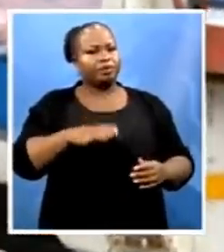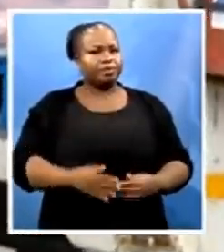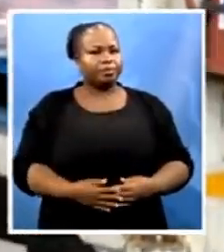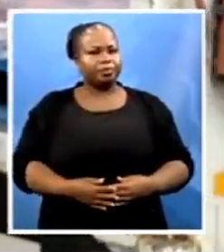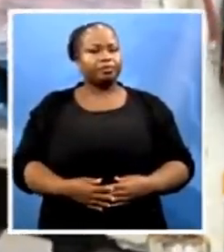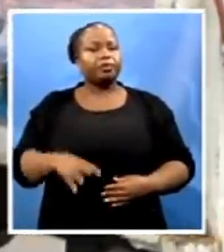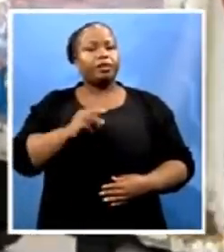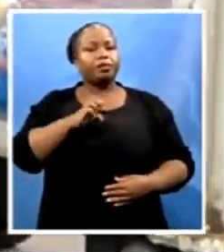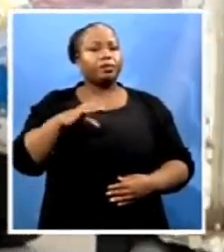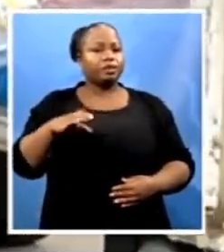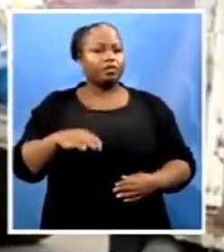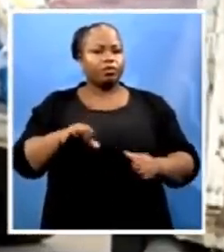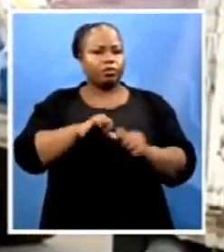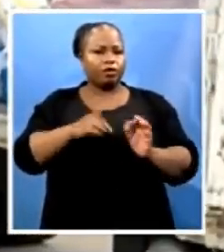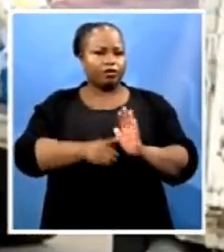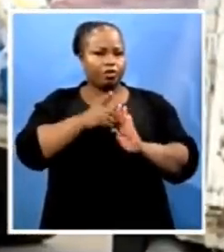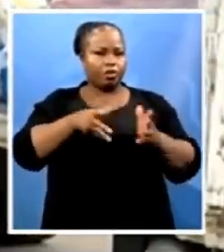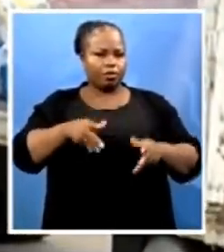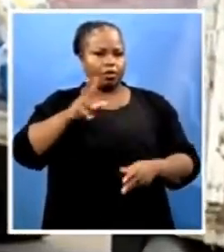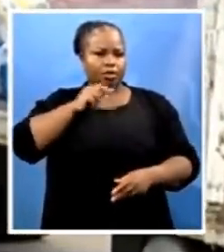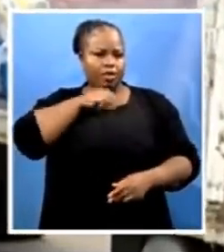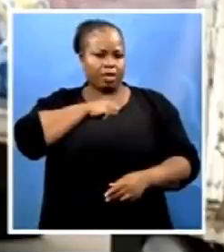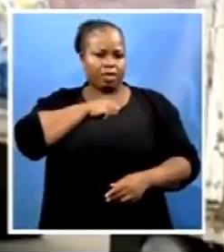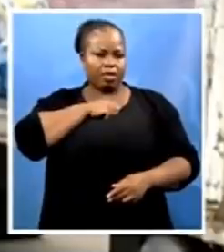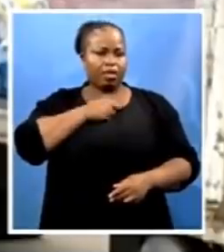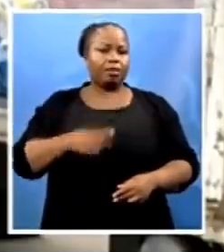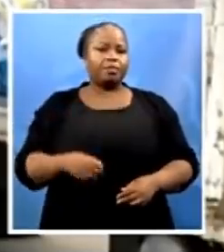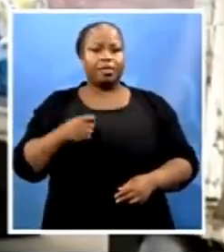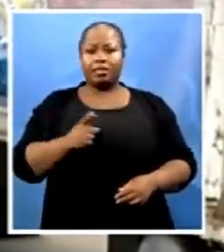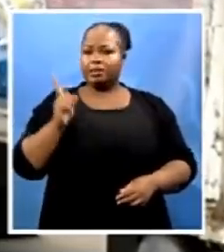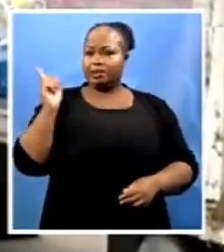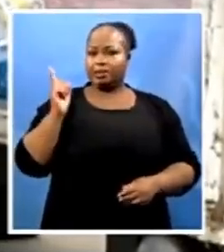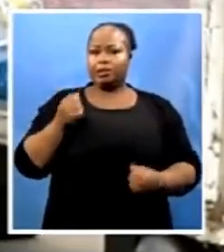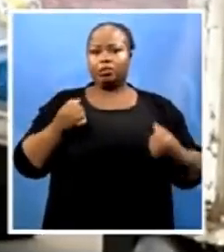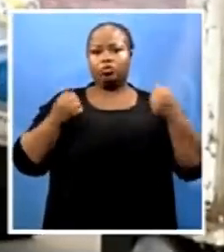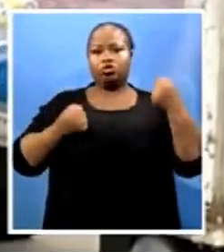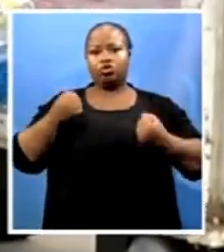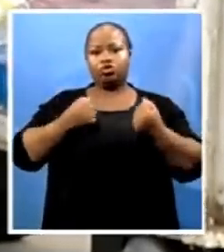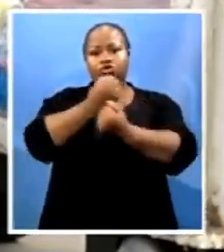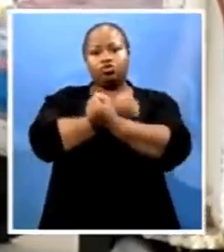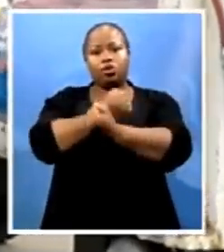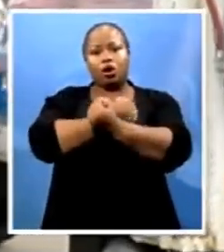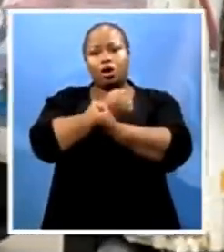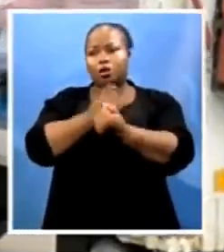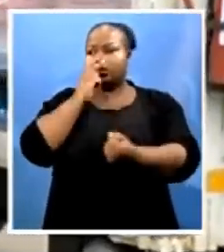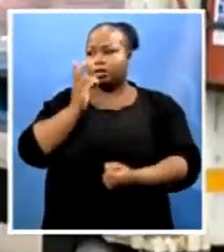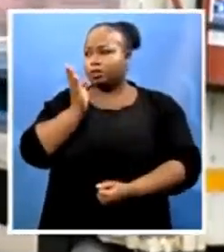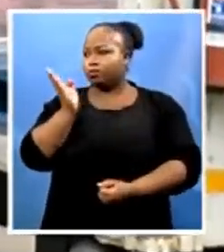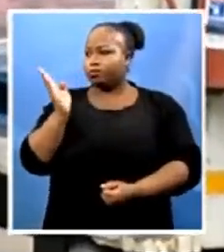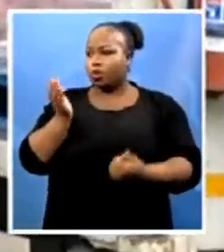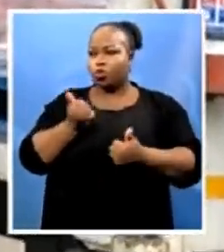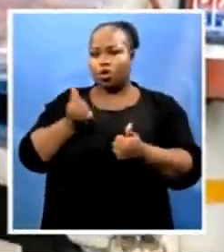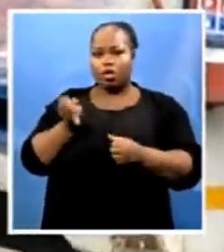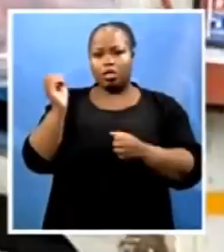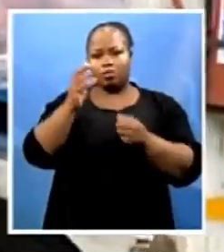in KwaZulu-Natal. Behind us is a truck, one of the trucks that is already packed with food that will be distributing the